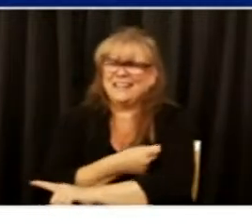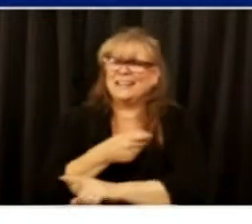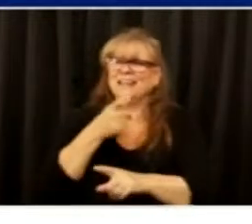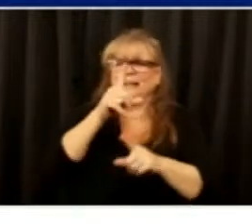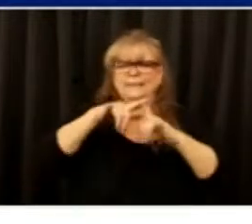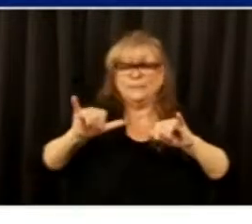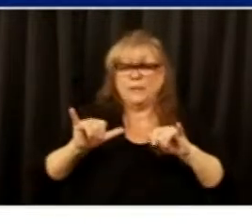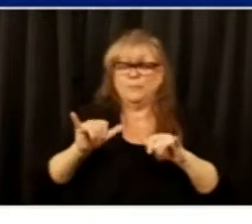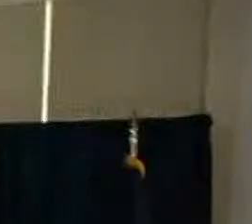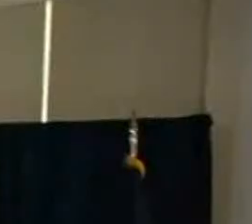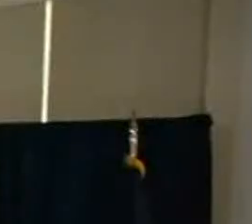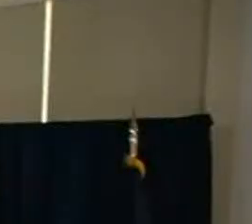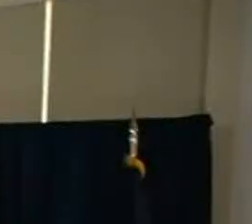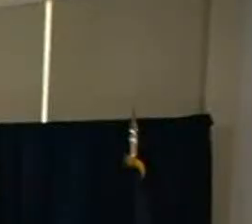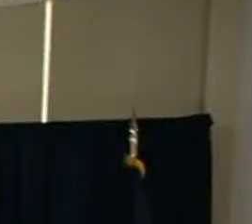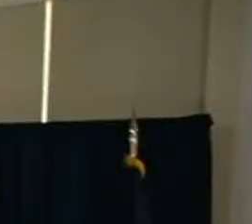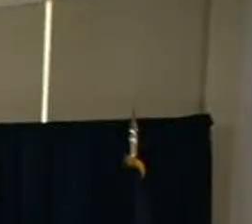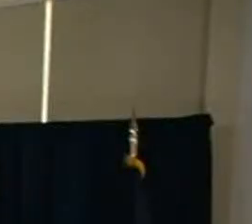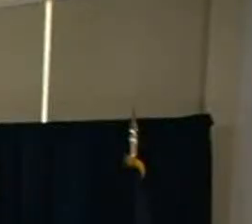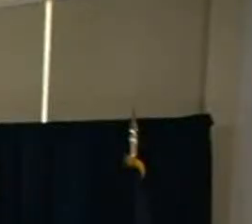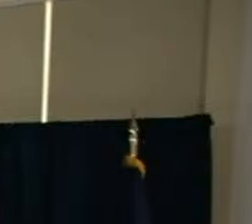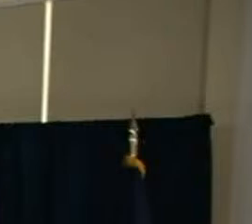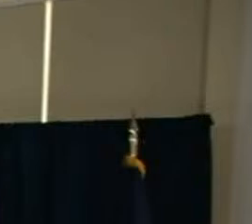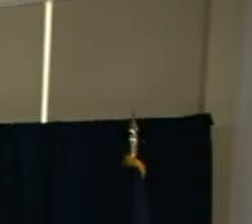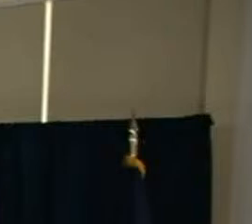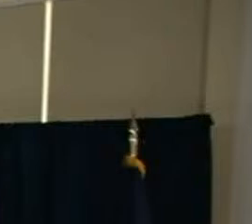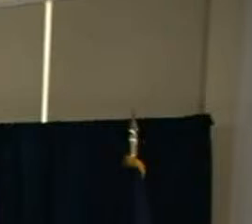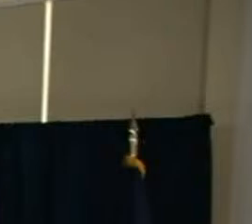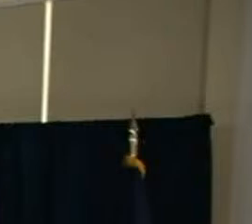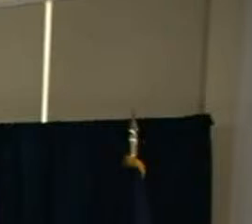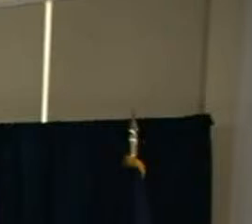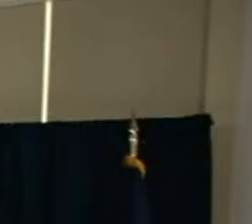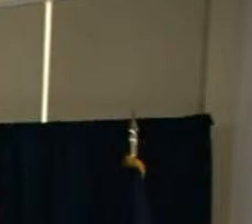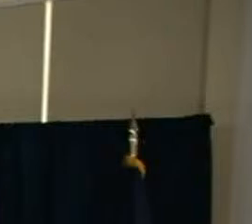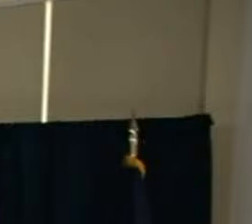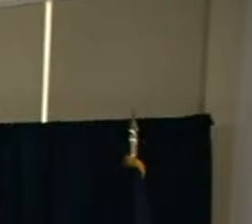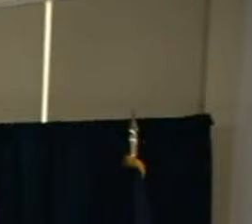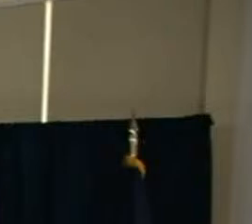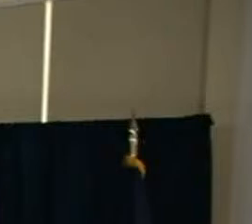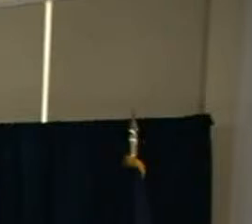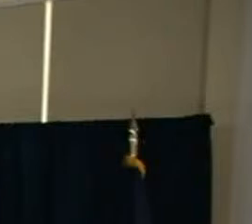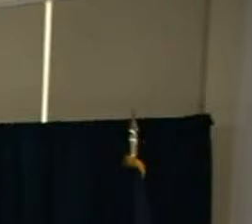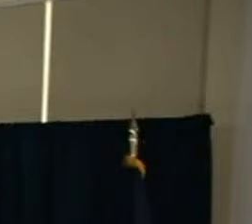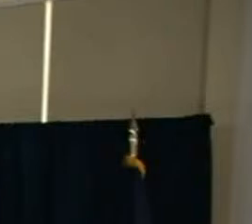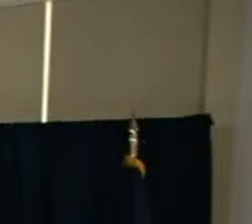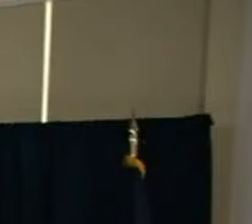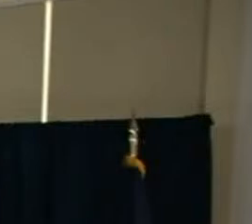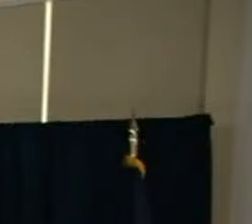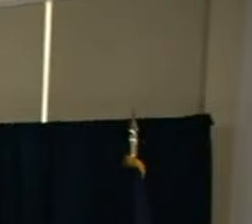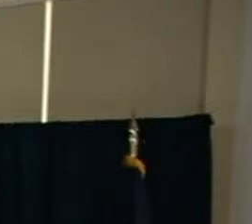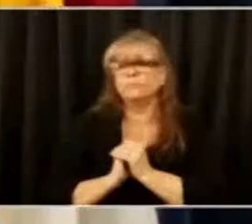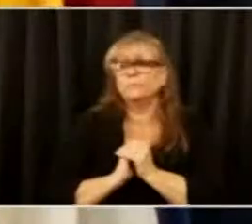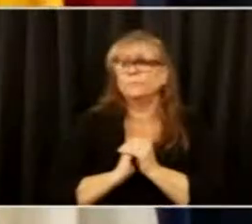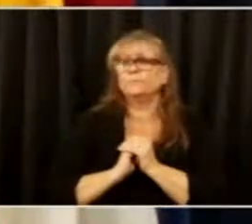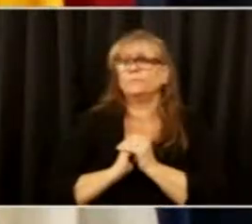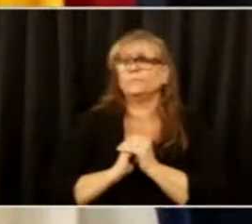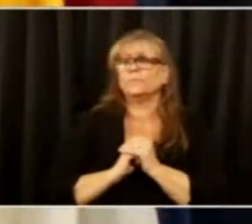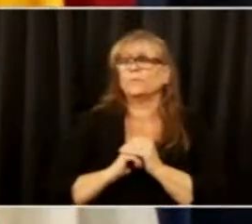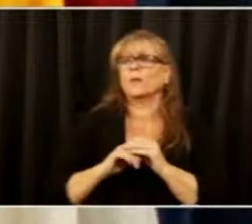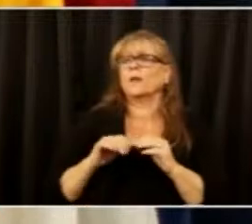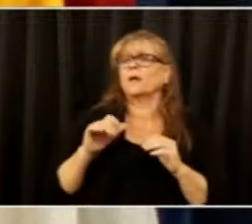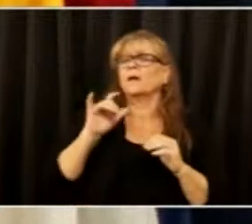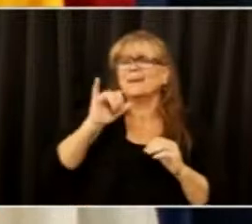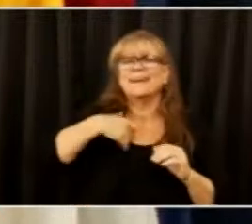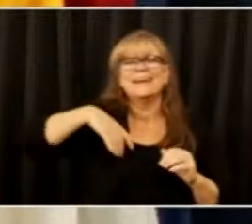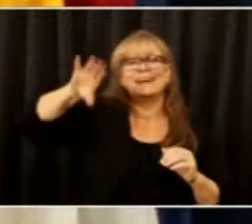you. Thank you, Dr. Herlihy. And of course, while kids as a whole don't get as ill or have the